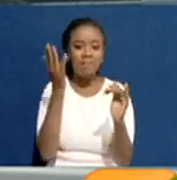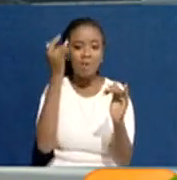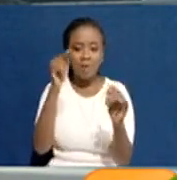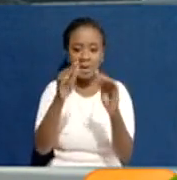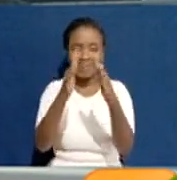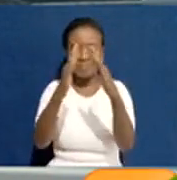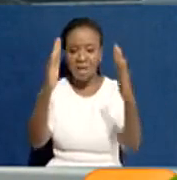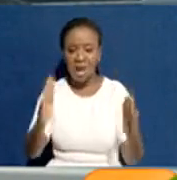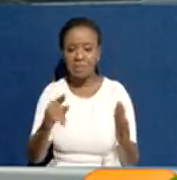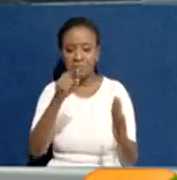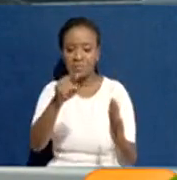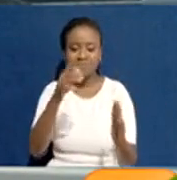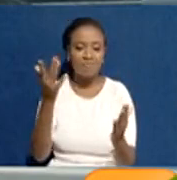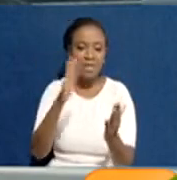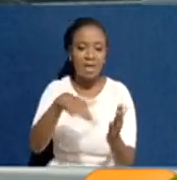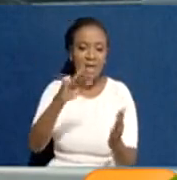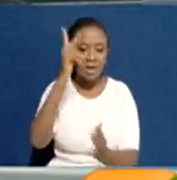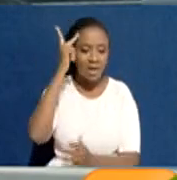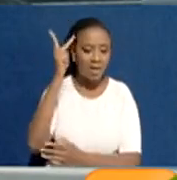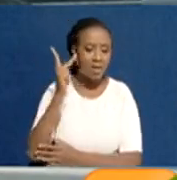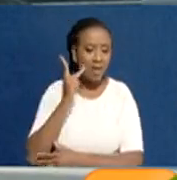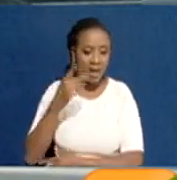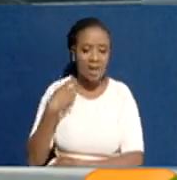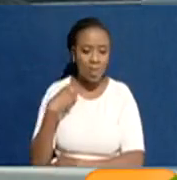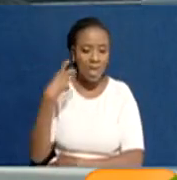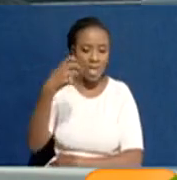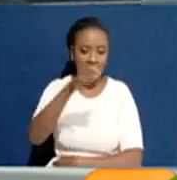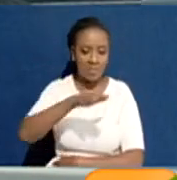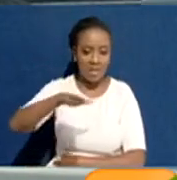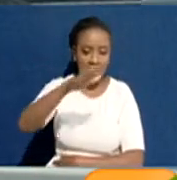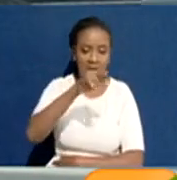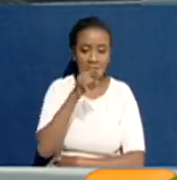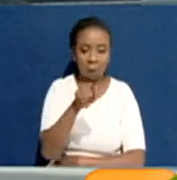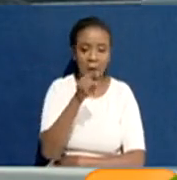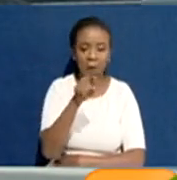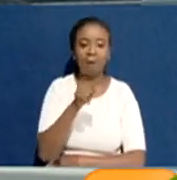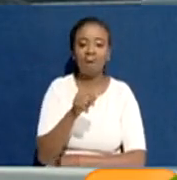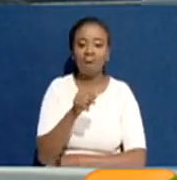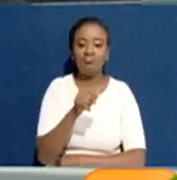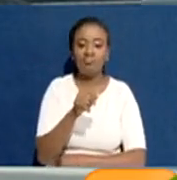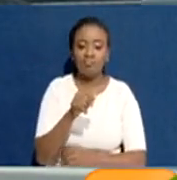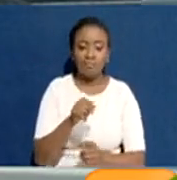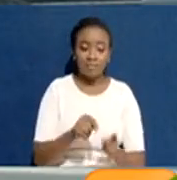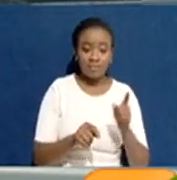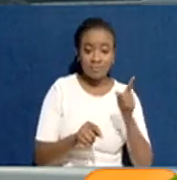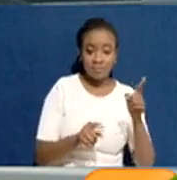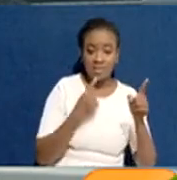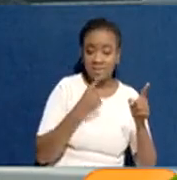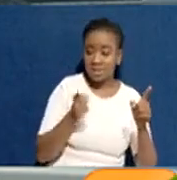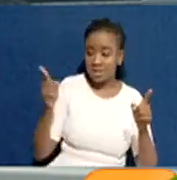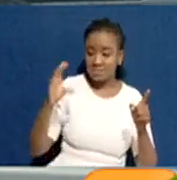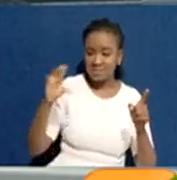palatial home in the leafy suburbs of Karen. The first-time legislator is accusing the cabinet secretary of